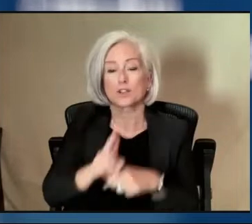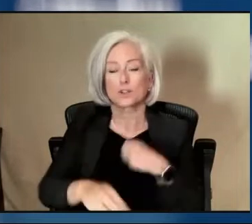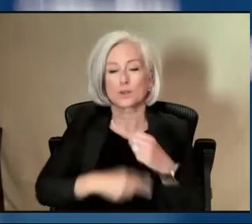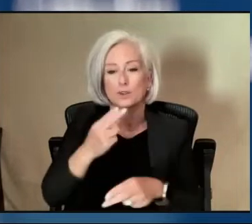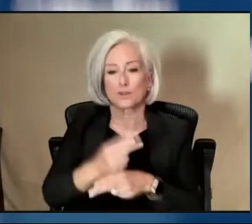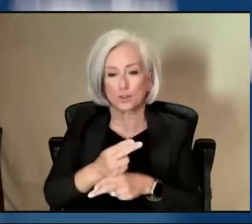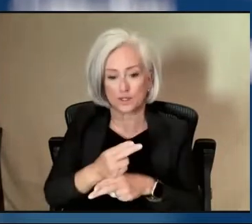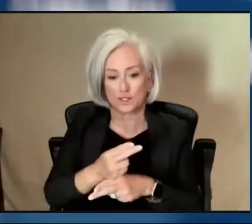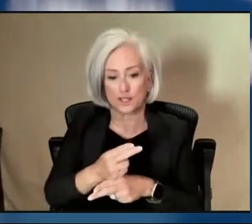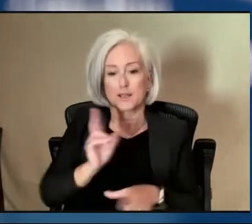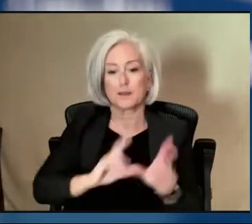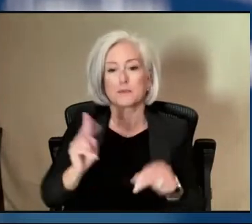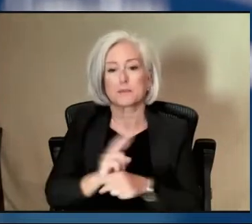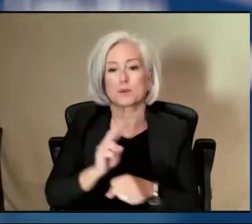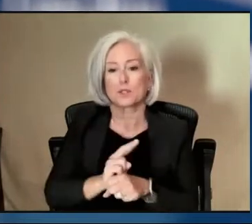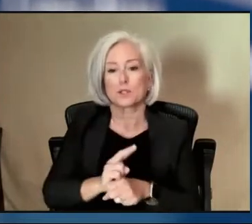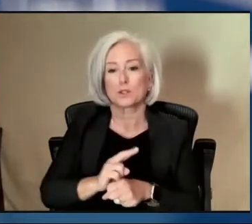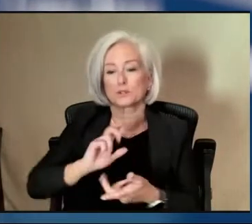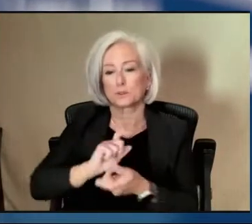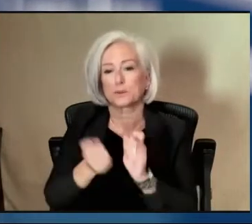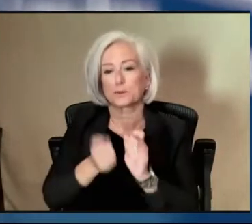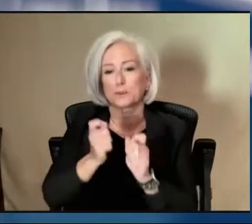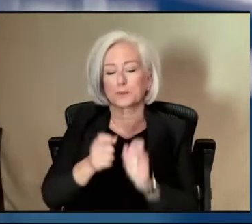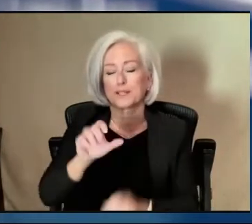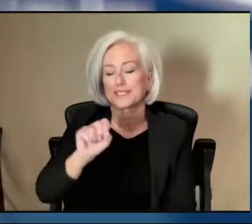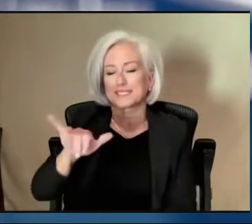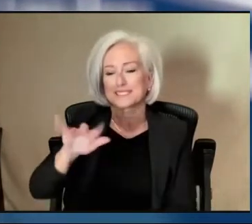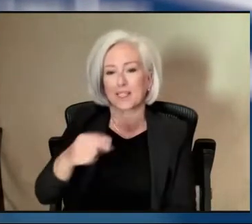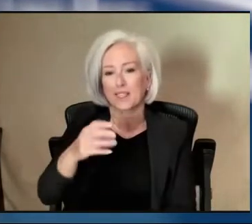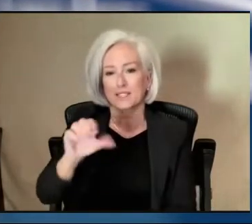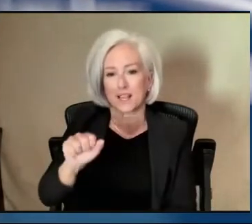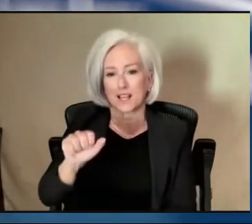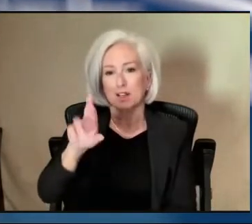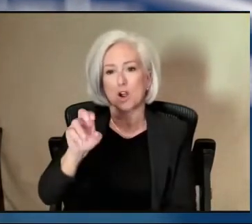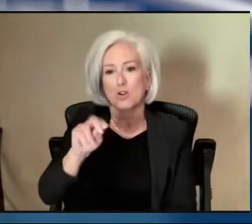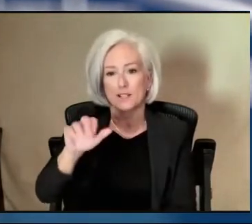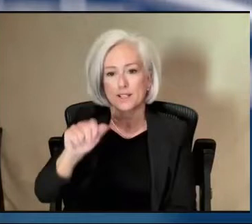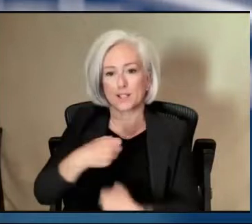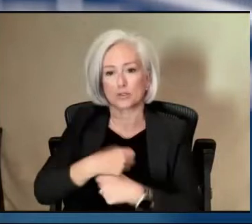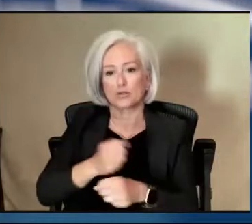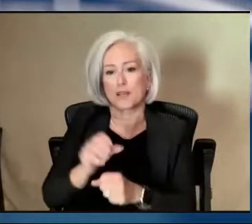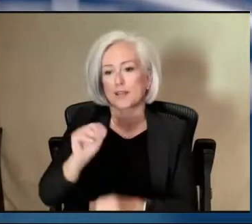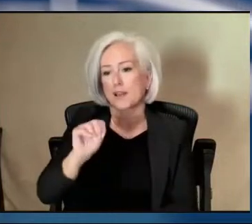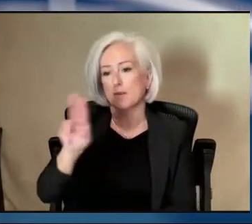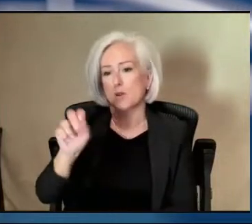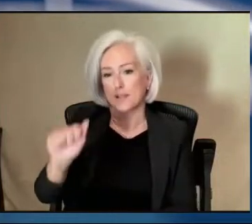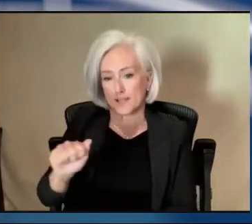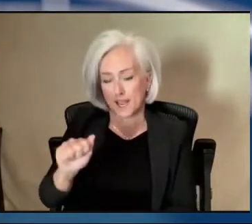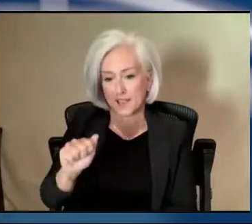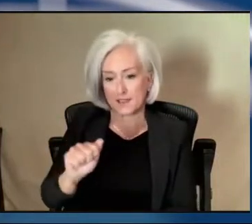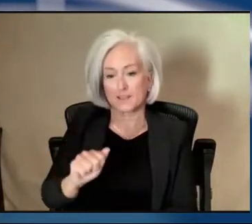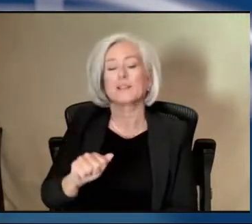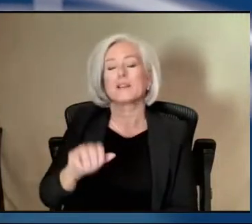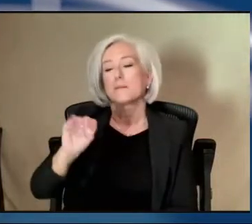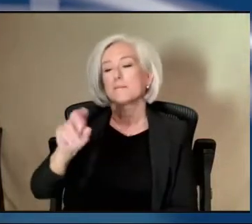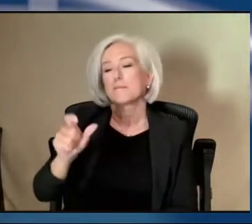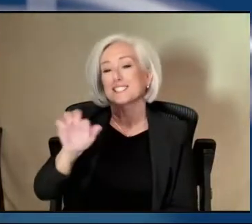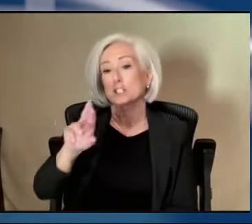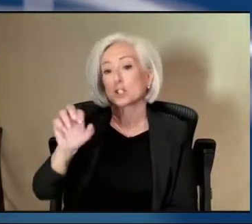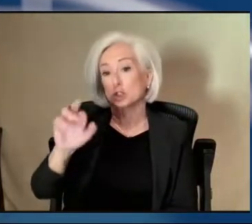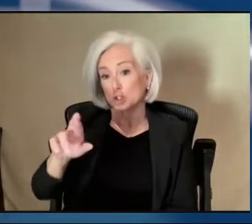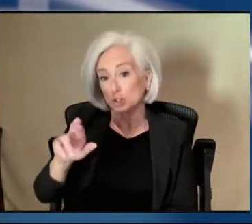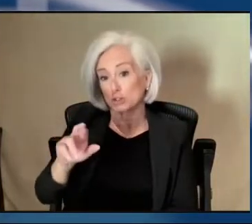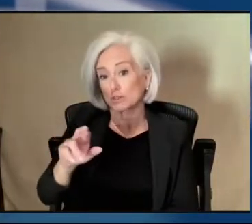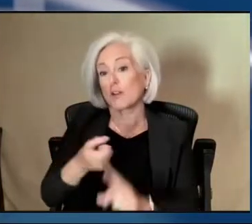synthesized RNA enzyme to make messenger or mRNA in a lab. 3 years later, another discovery showed that